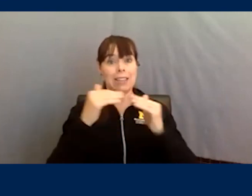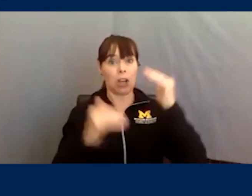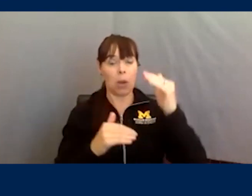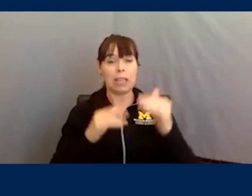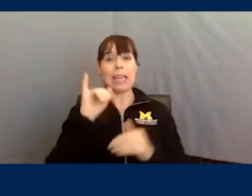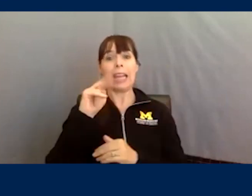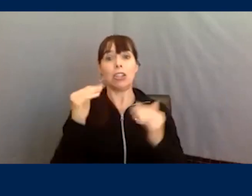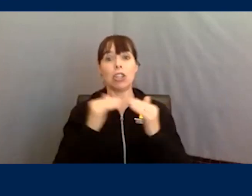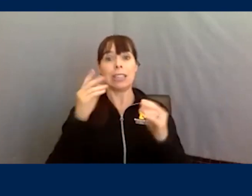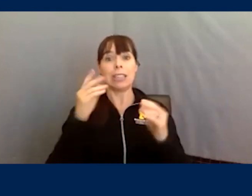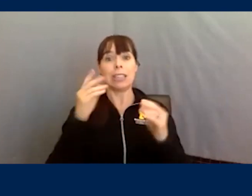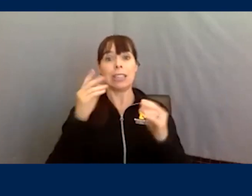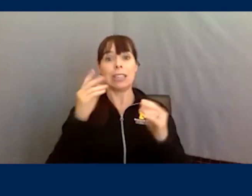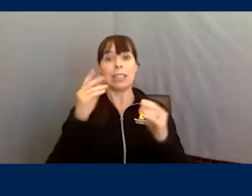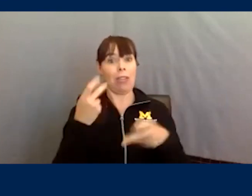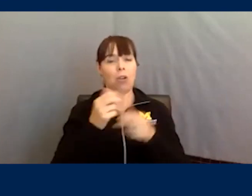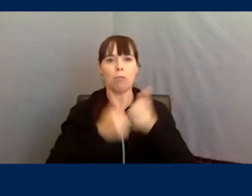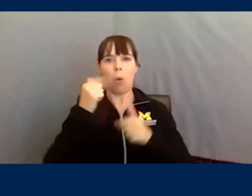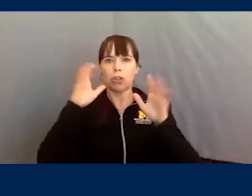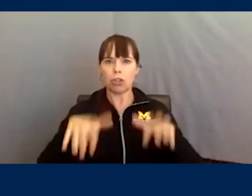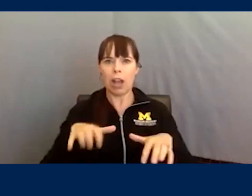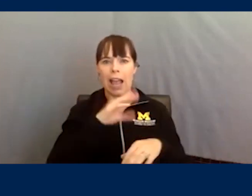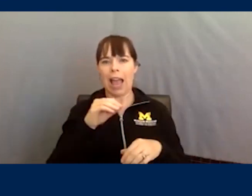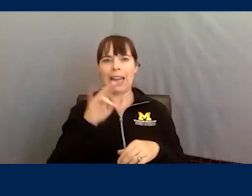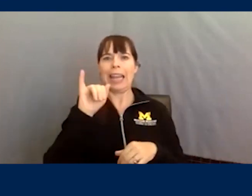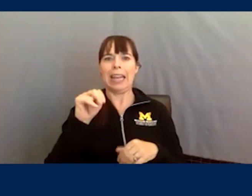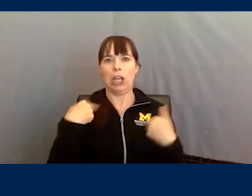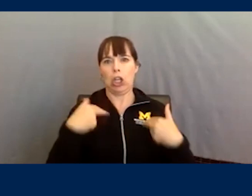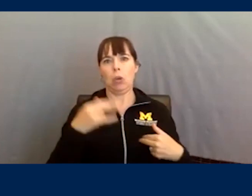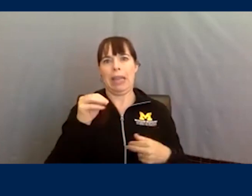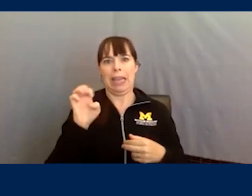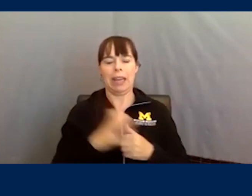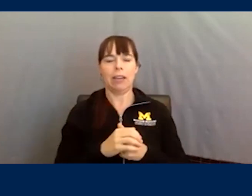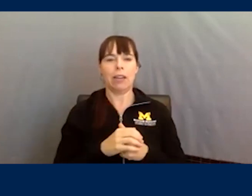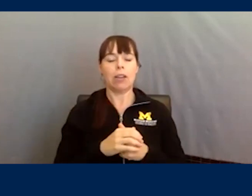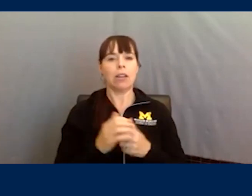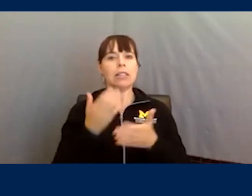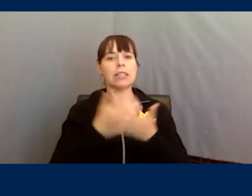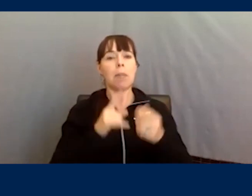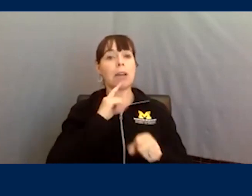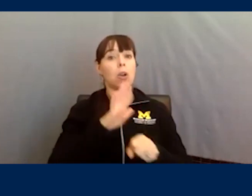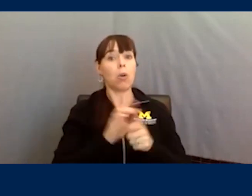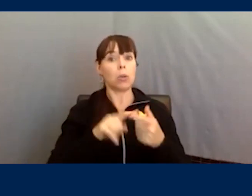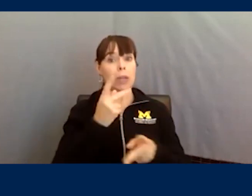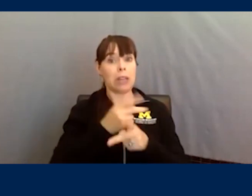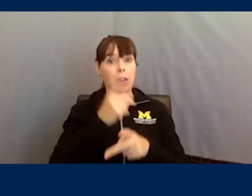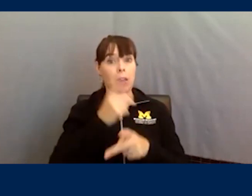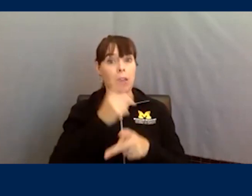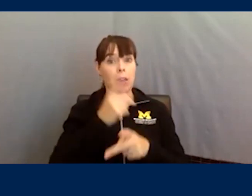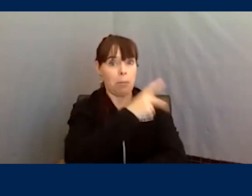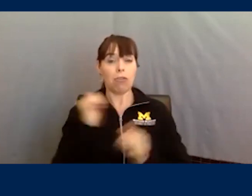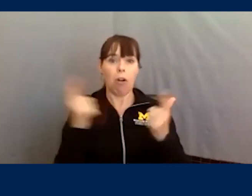injustice in healthcare is the most shocking and inhumane. Some of us take a Hippocratic oath to care for patients, and all of us